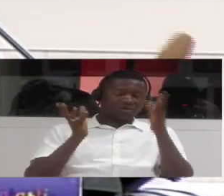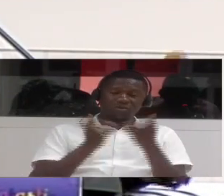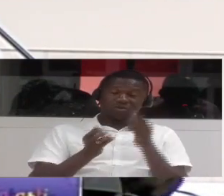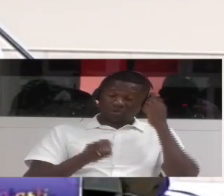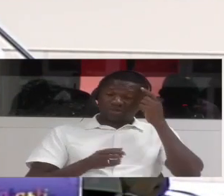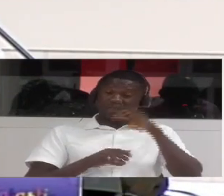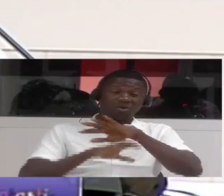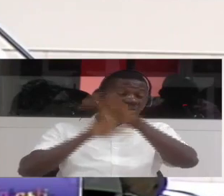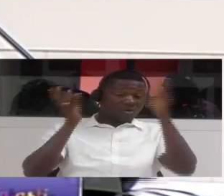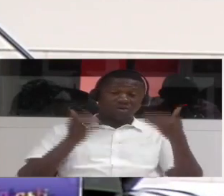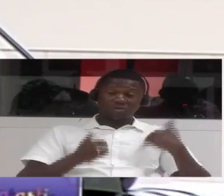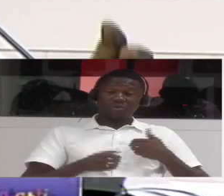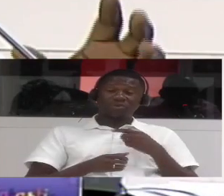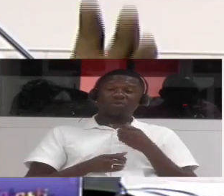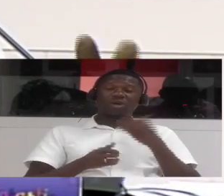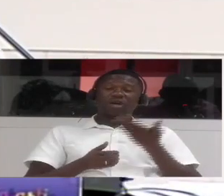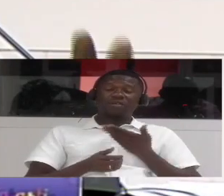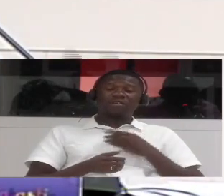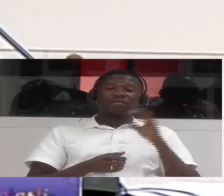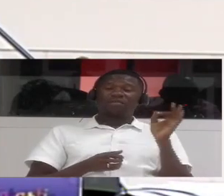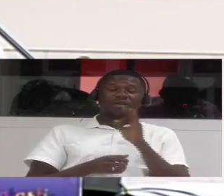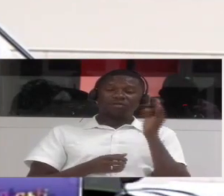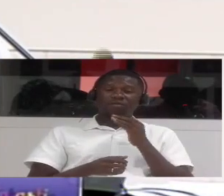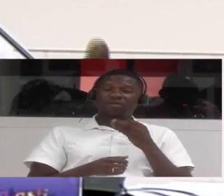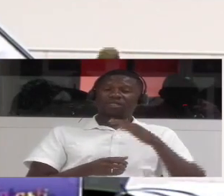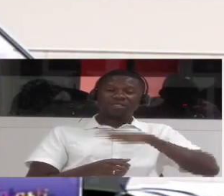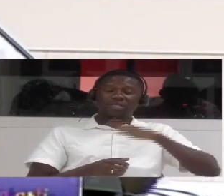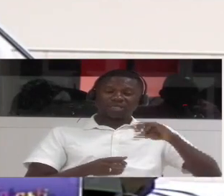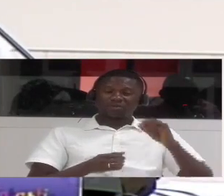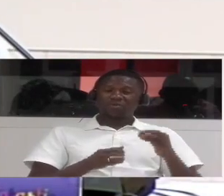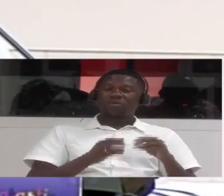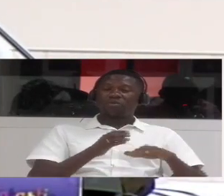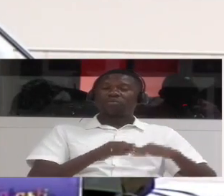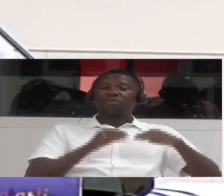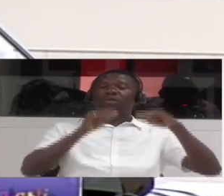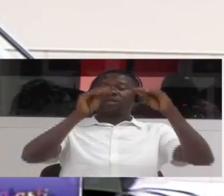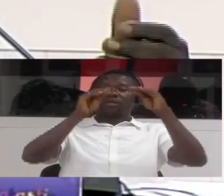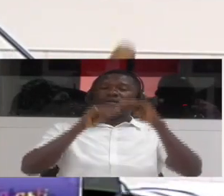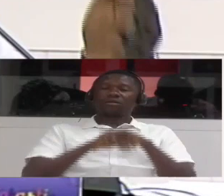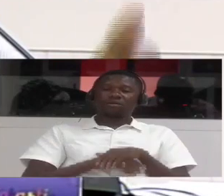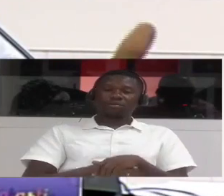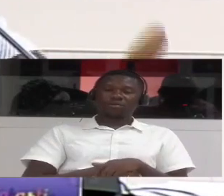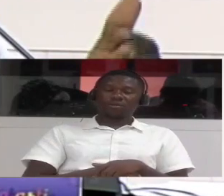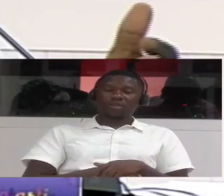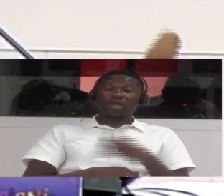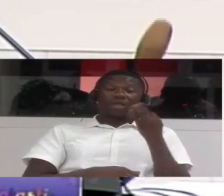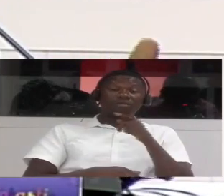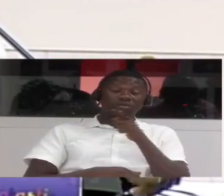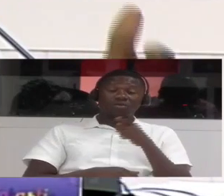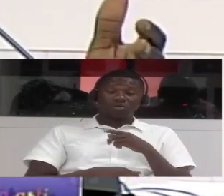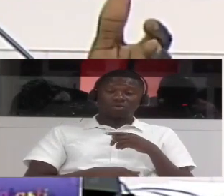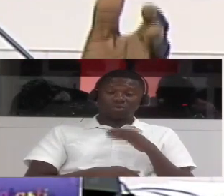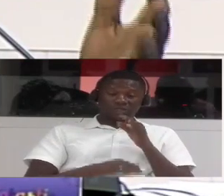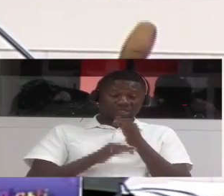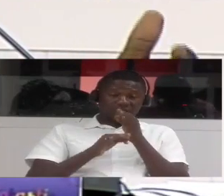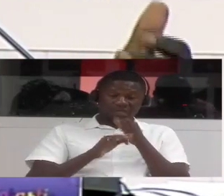all people who had a very difficult childhood upbringing. So if you don't take care of children at